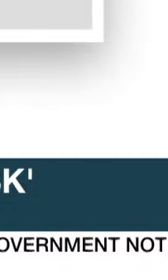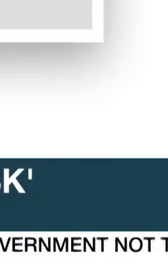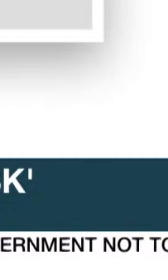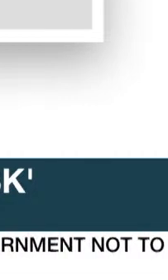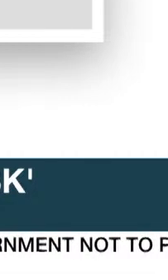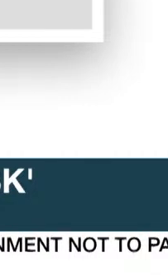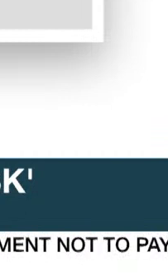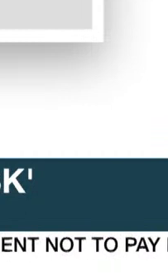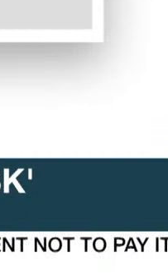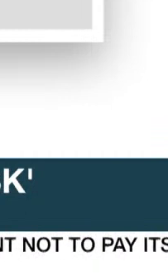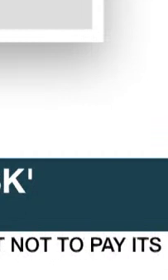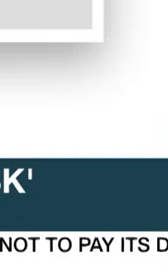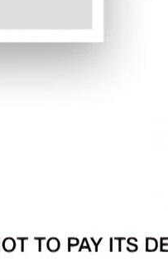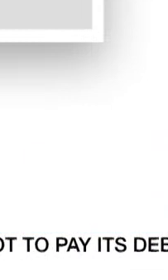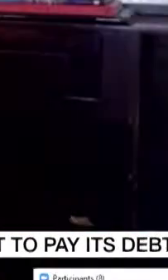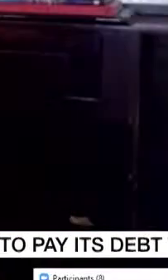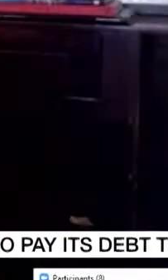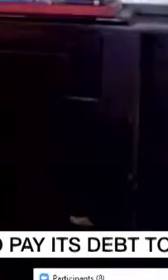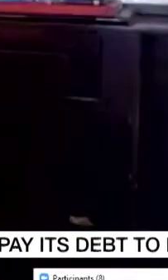February 15th.